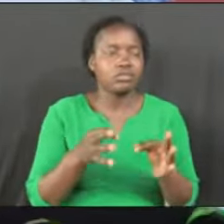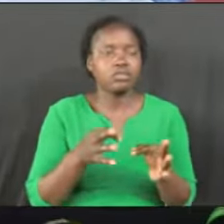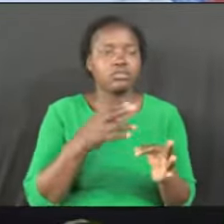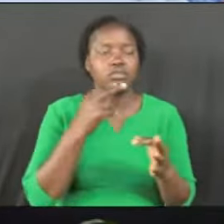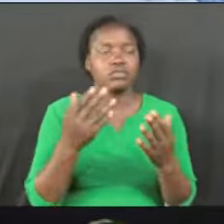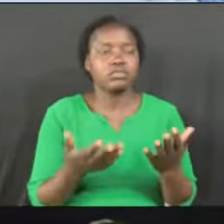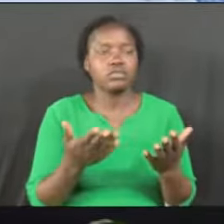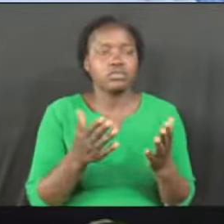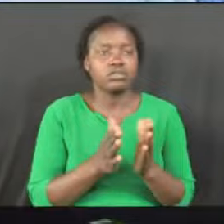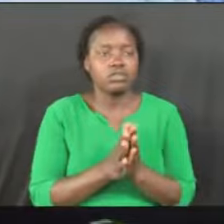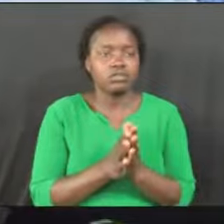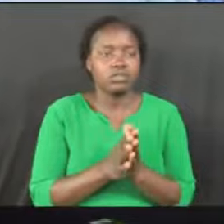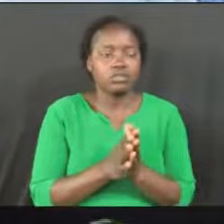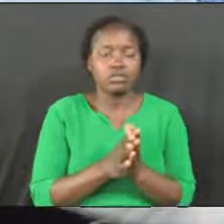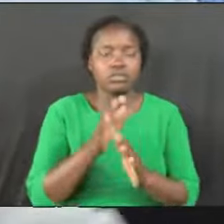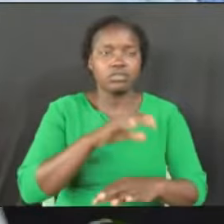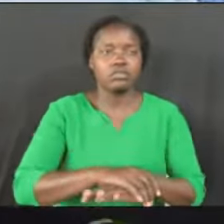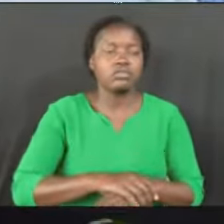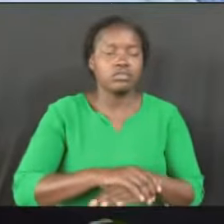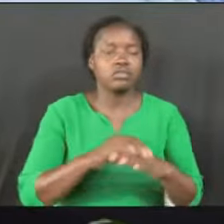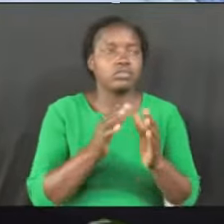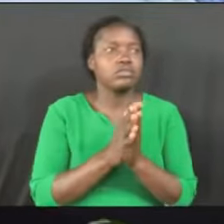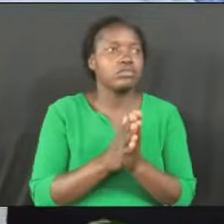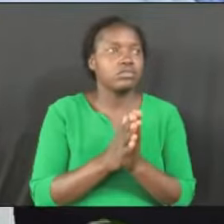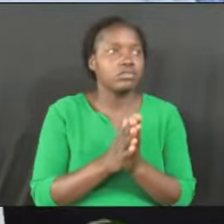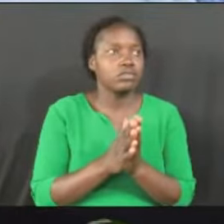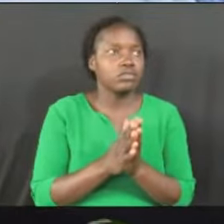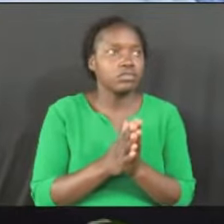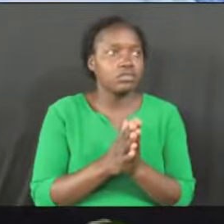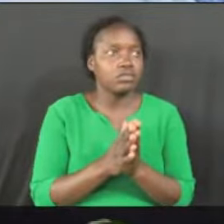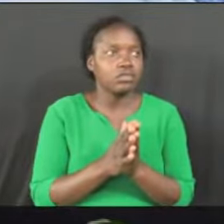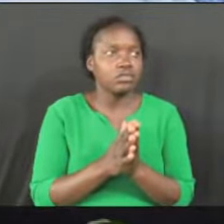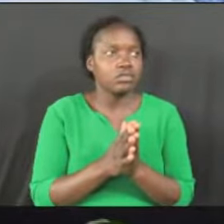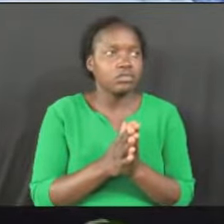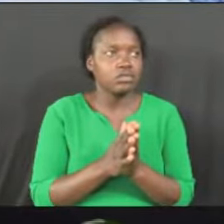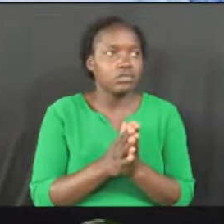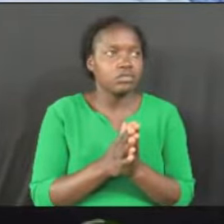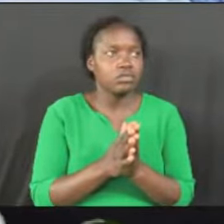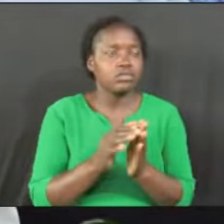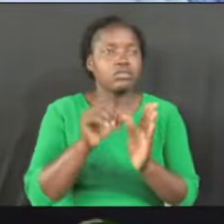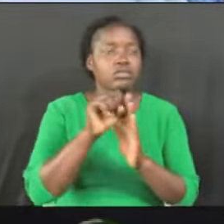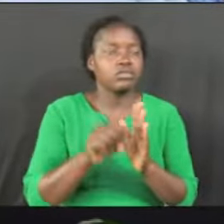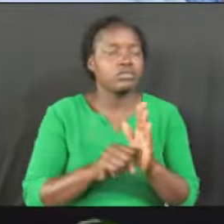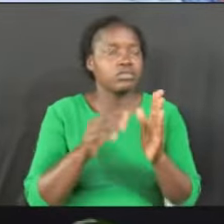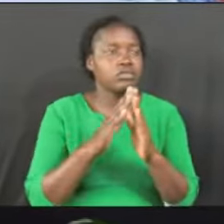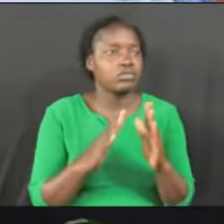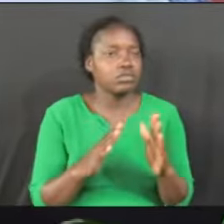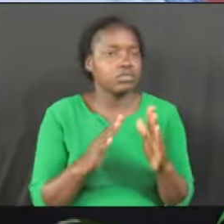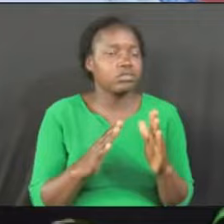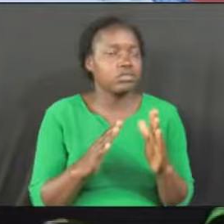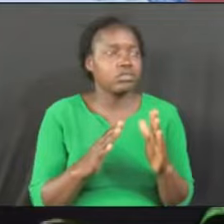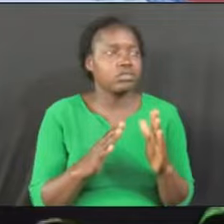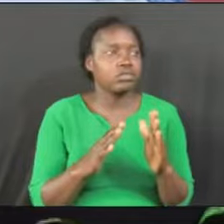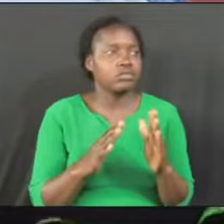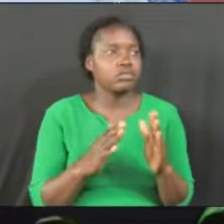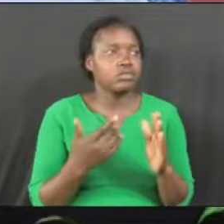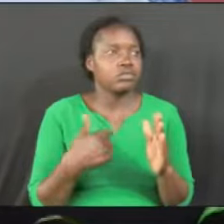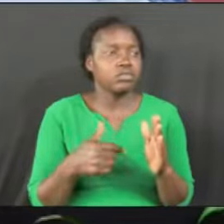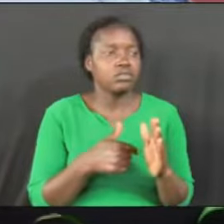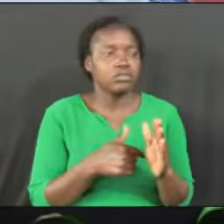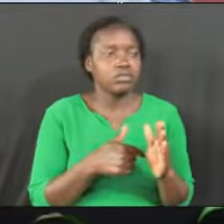whoever gets in the White House or whoever gets in the State House, I want to